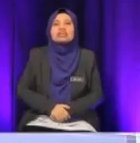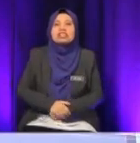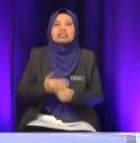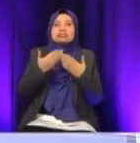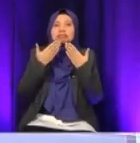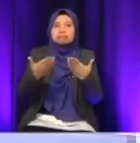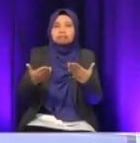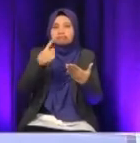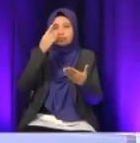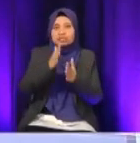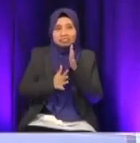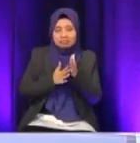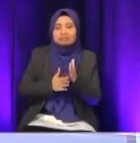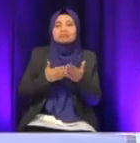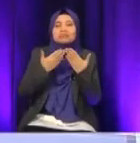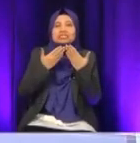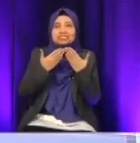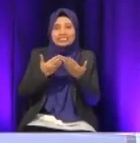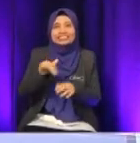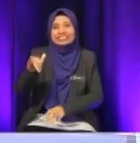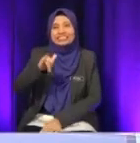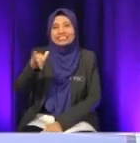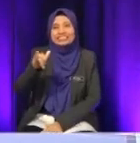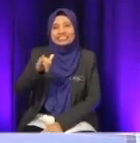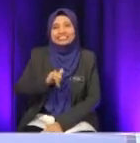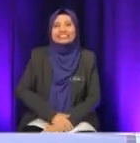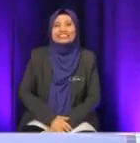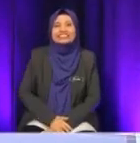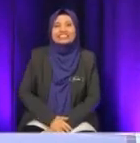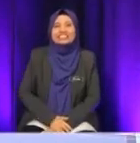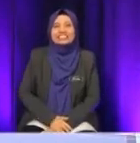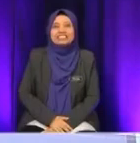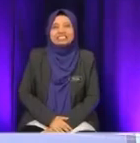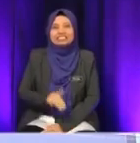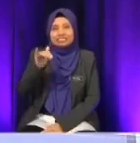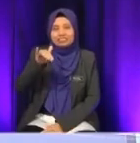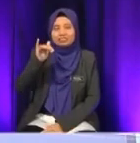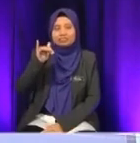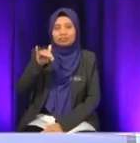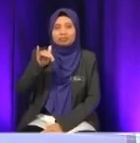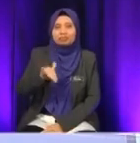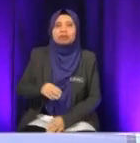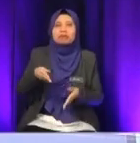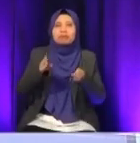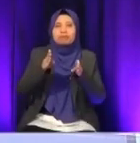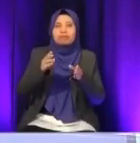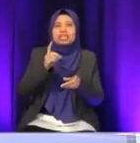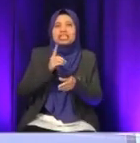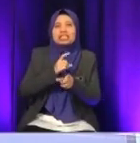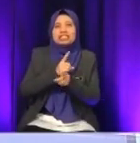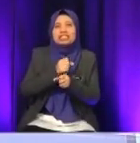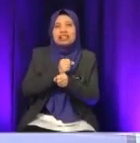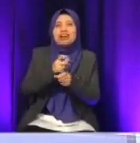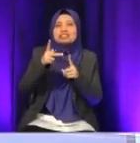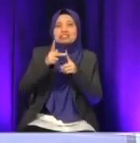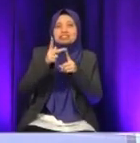lovely interpreter. Thank you so much for joining us, Cikgu Azliana Mazuri from SK Pendidikan Khas Jalan Batu B, Kuala